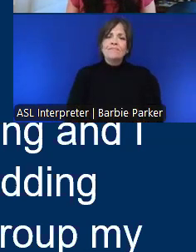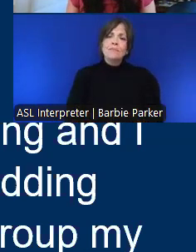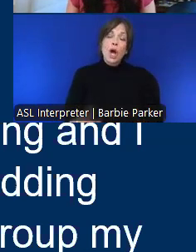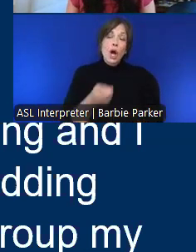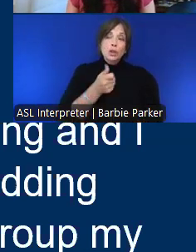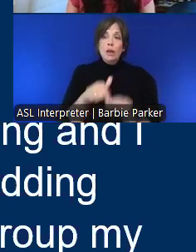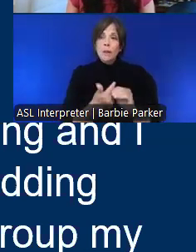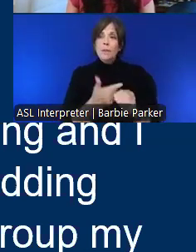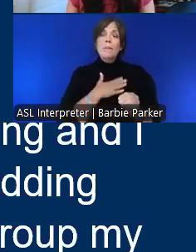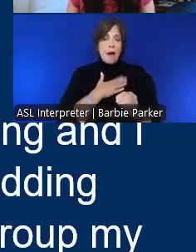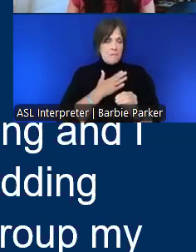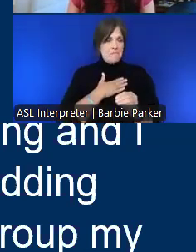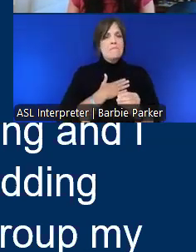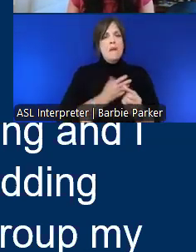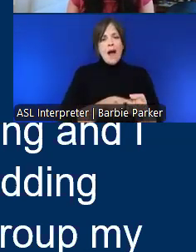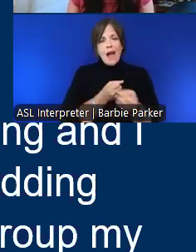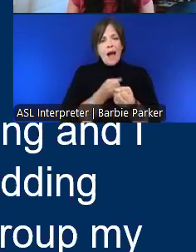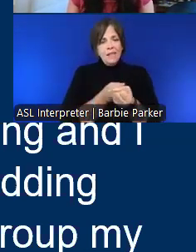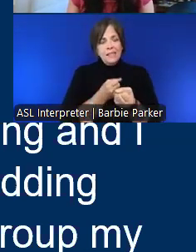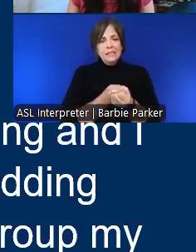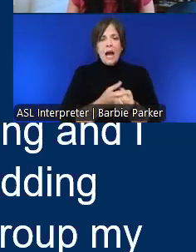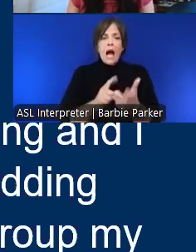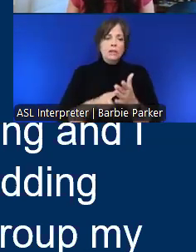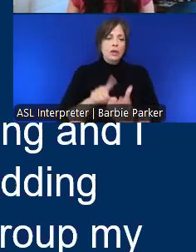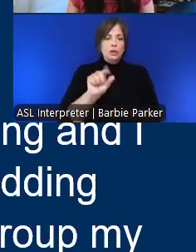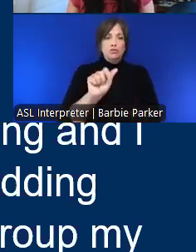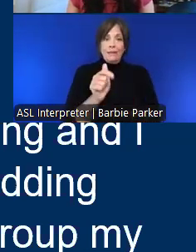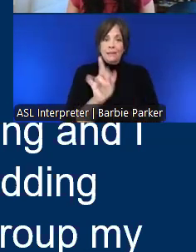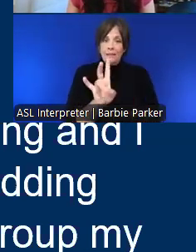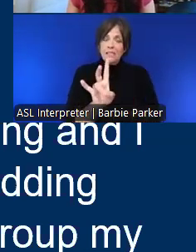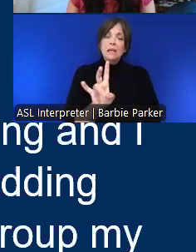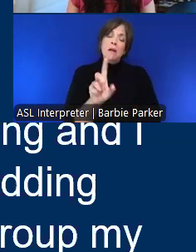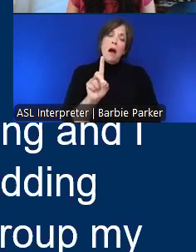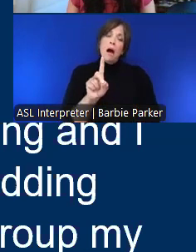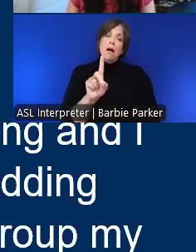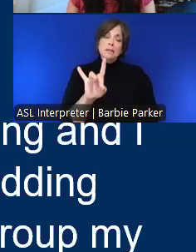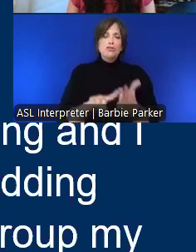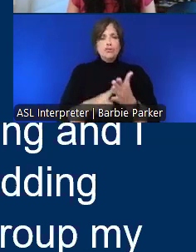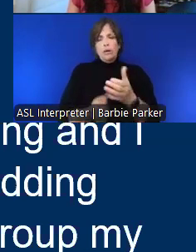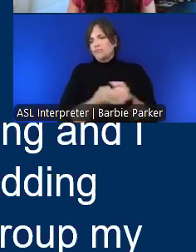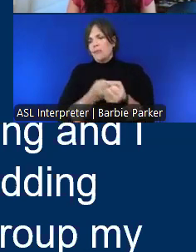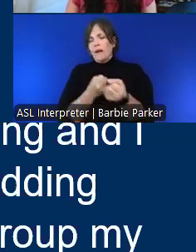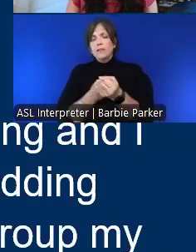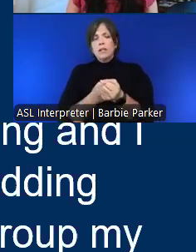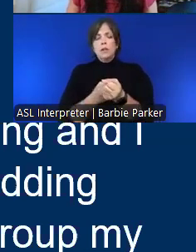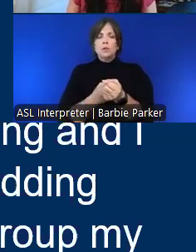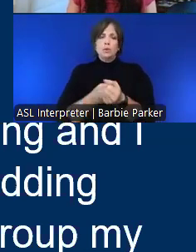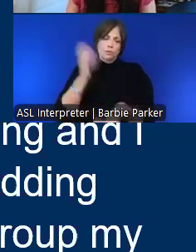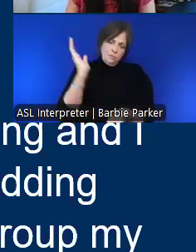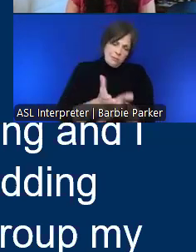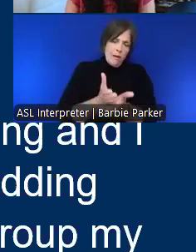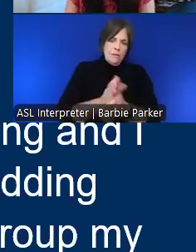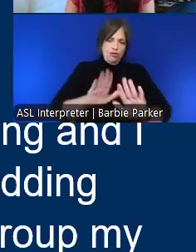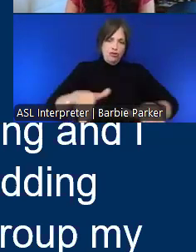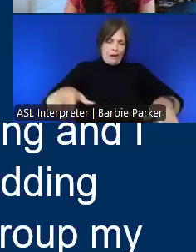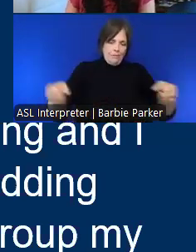about my advocacy. I started in 2017, I started advocating to end child marriage after I